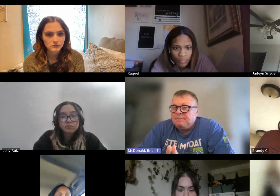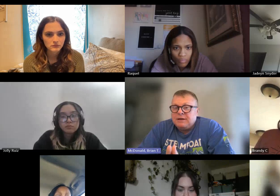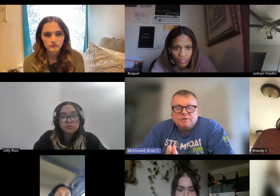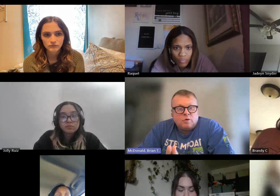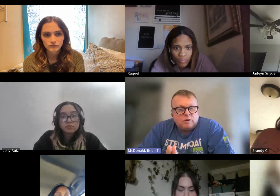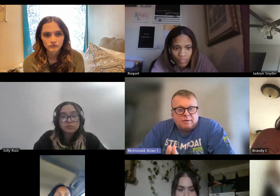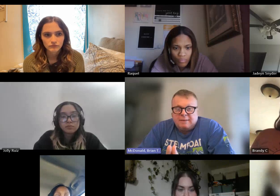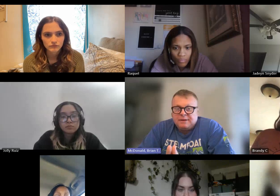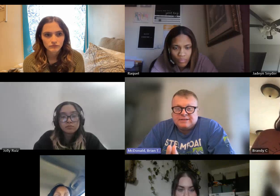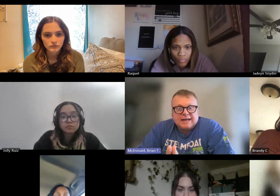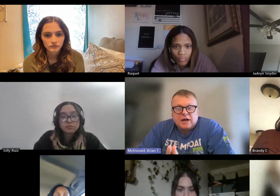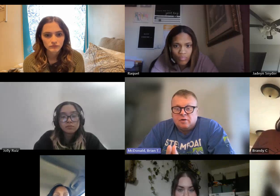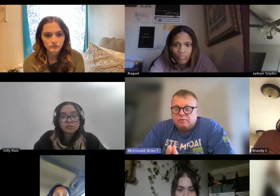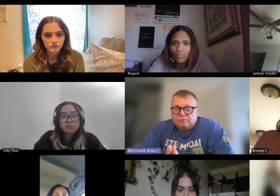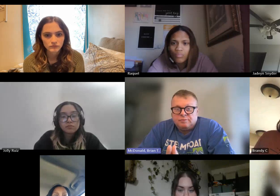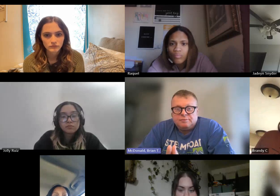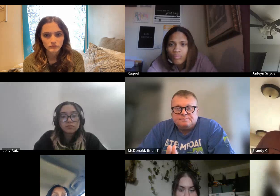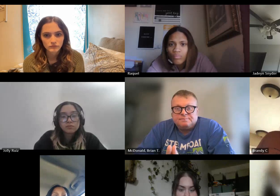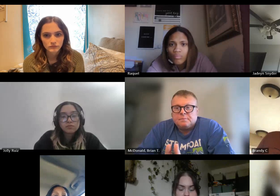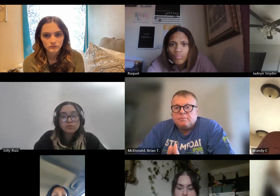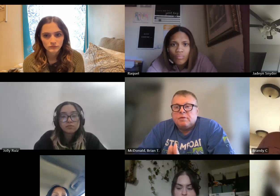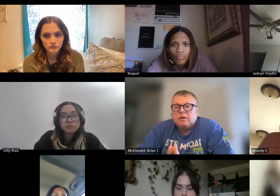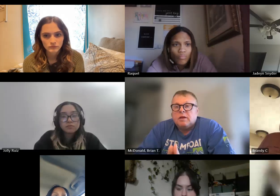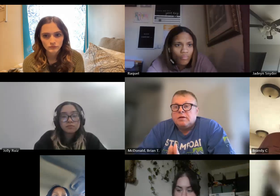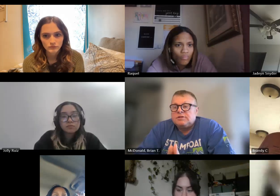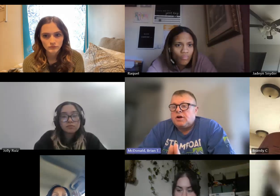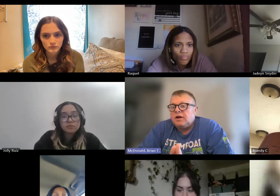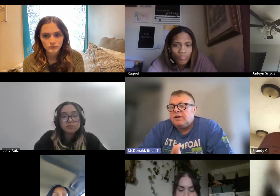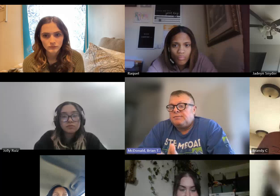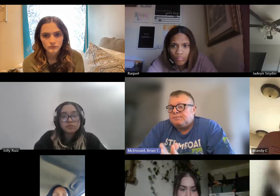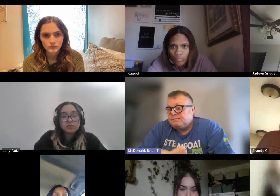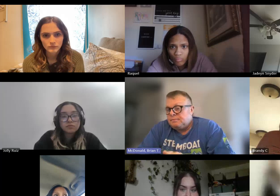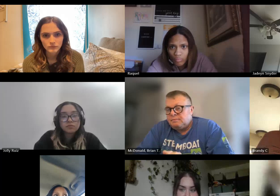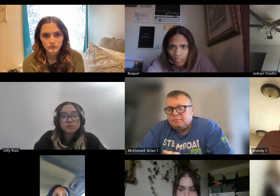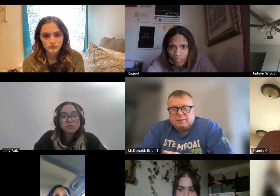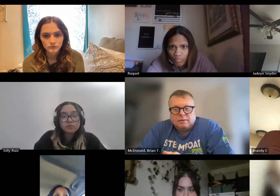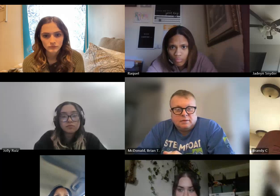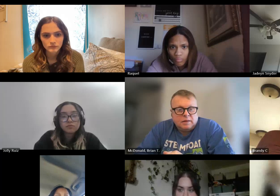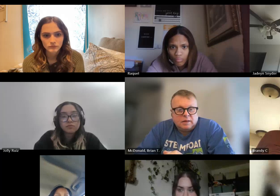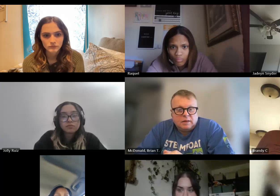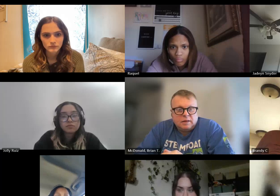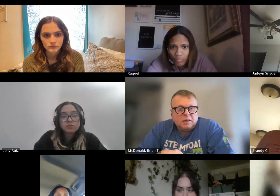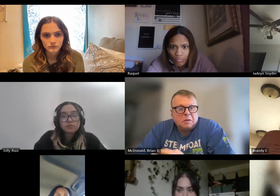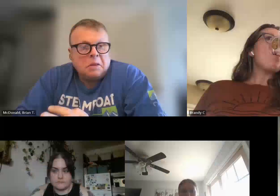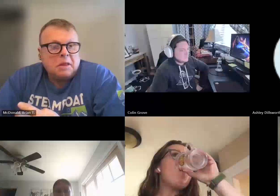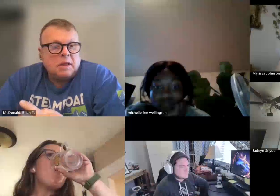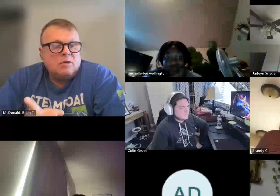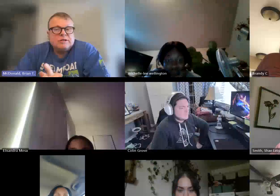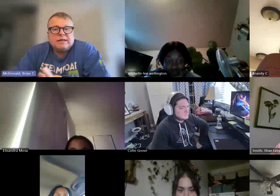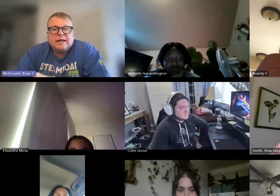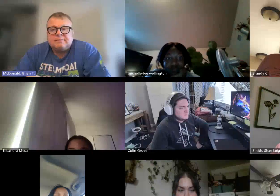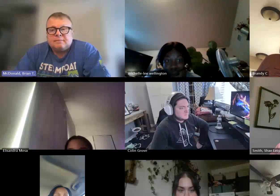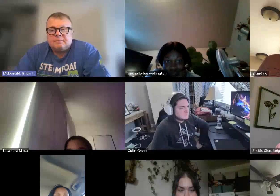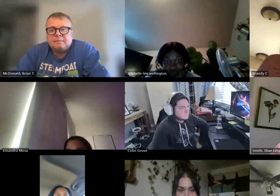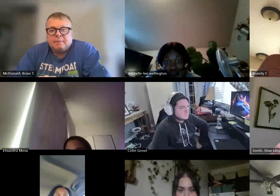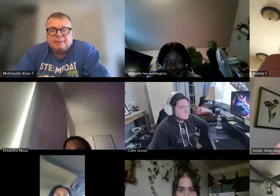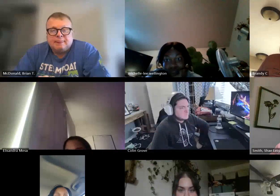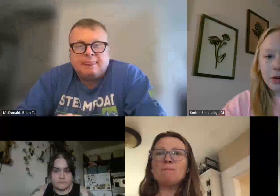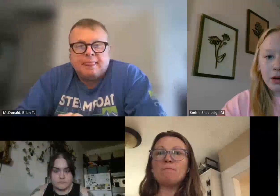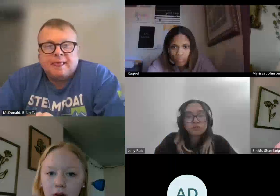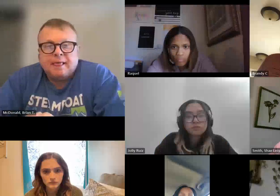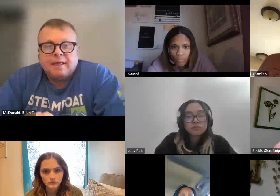Because I'm happy to move on. I'm happy to say no. Sorry, I could use some extra class time. Who said that? I